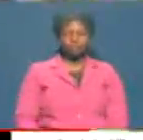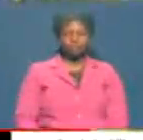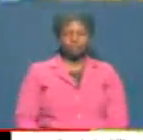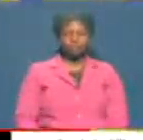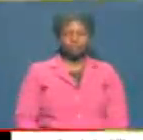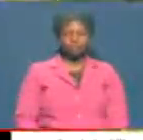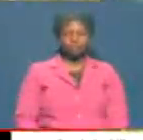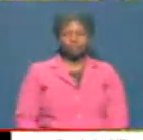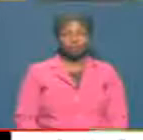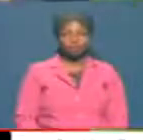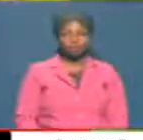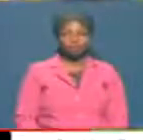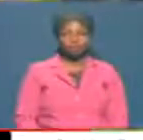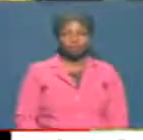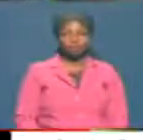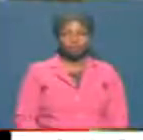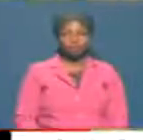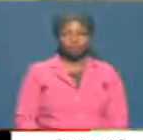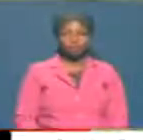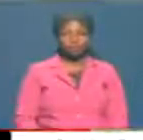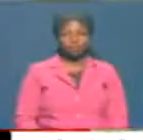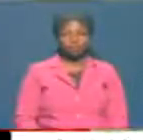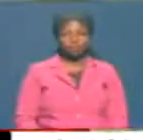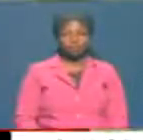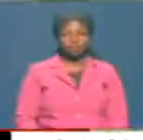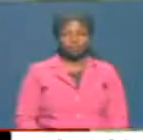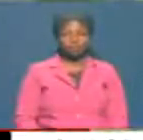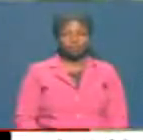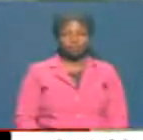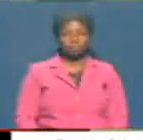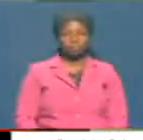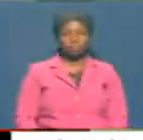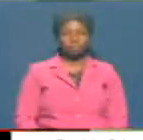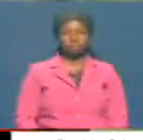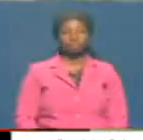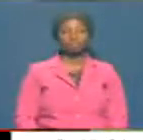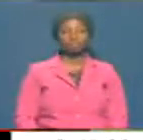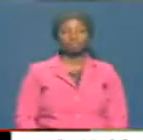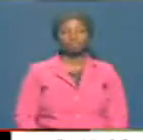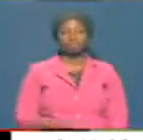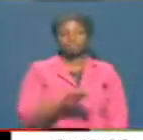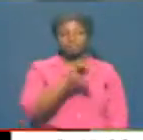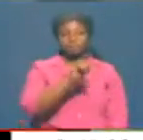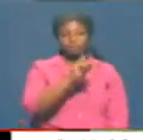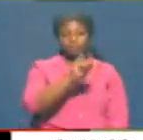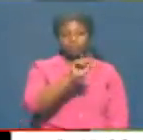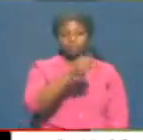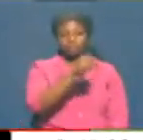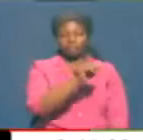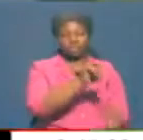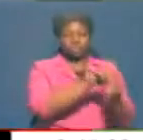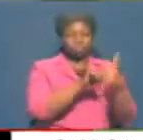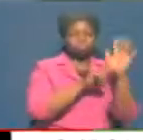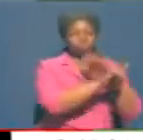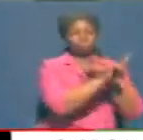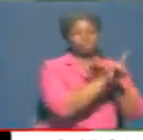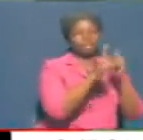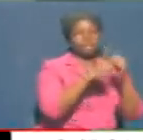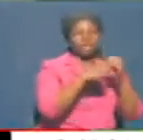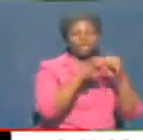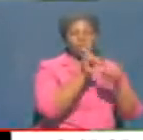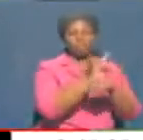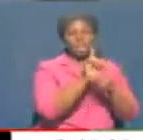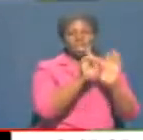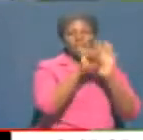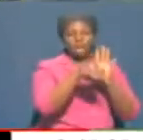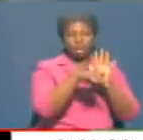ahead, and of course a very, very delighted bench. Only for substitute Aisha Mnuka to level the score 7 minutes later. And a big pun